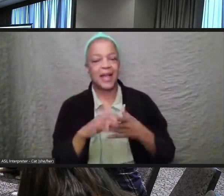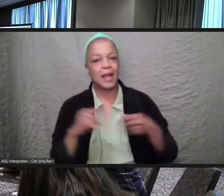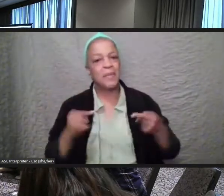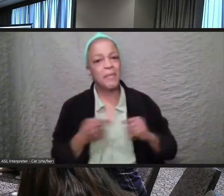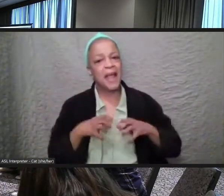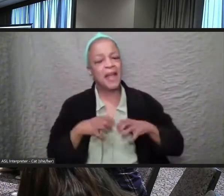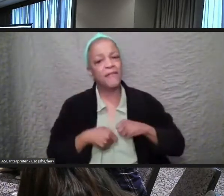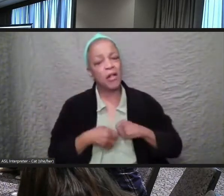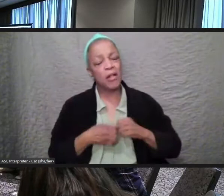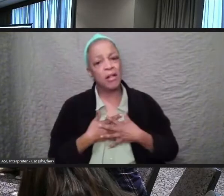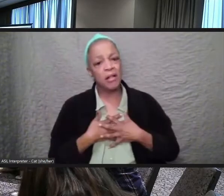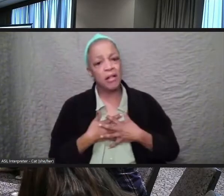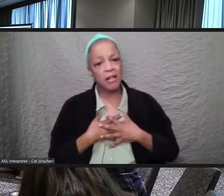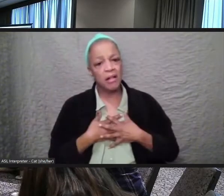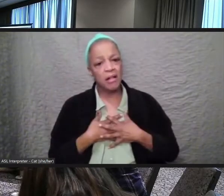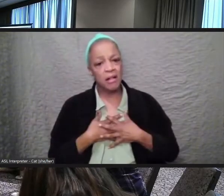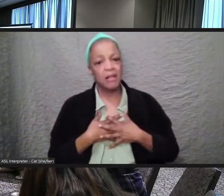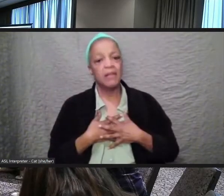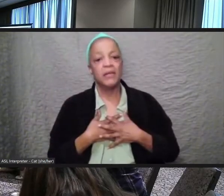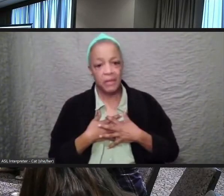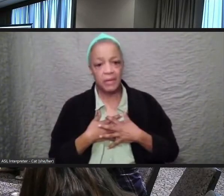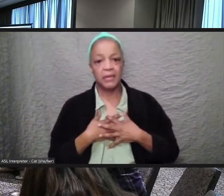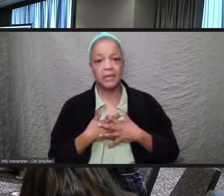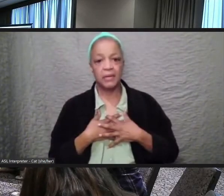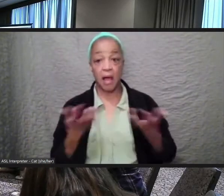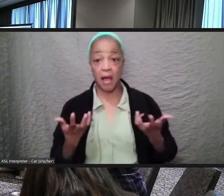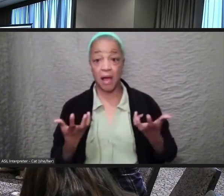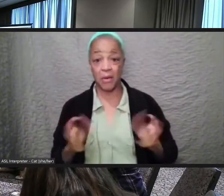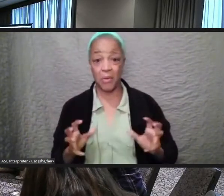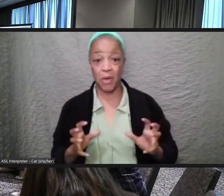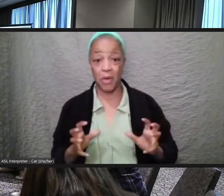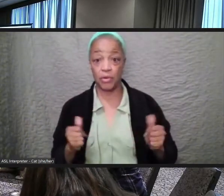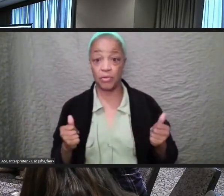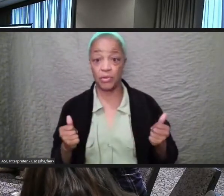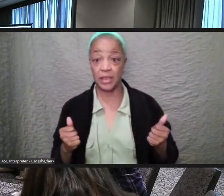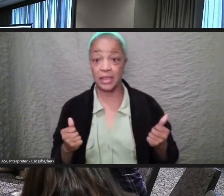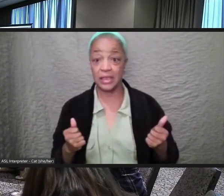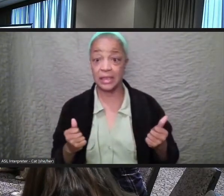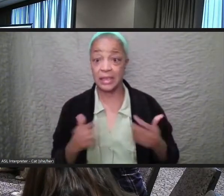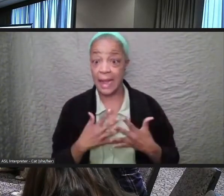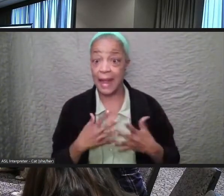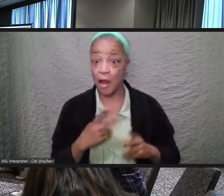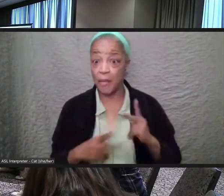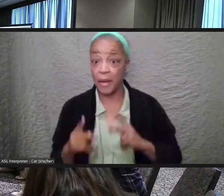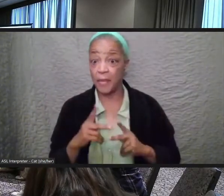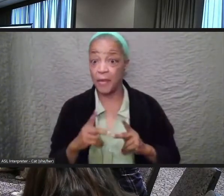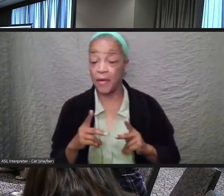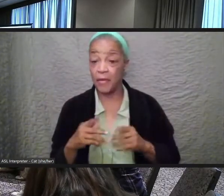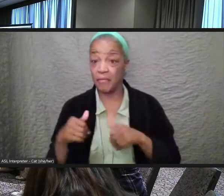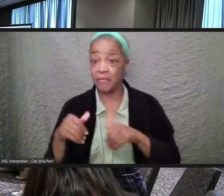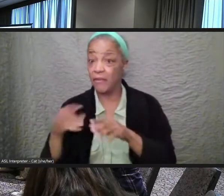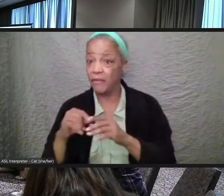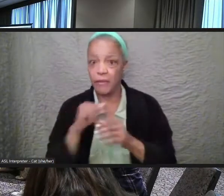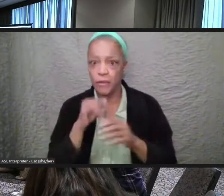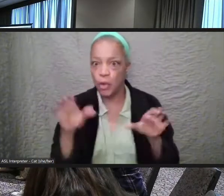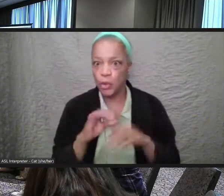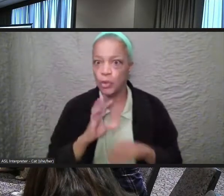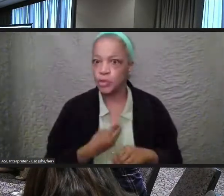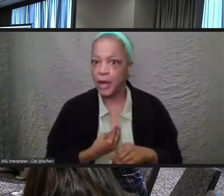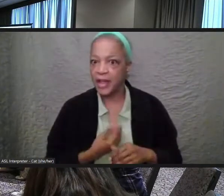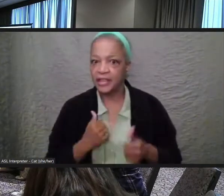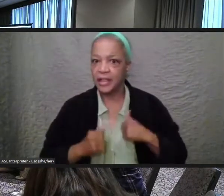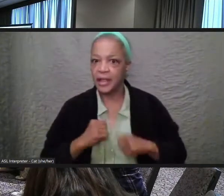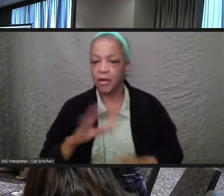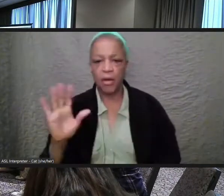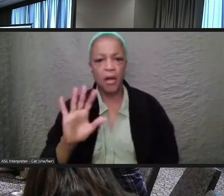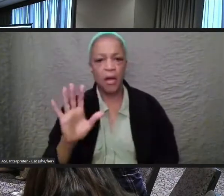painful. And it's just, I don't want to scare people away from doing trans work, you know, that they feel so like,